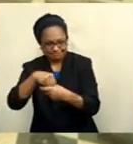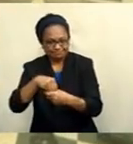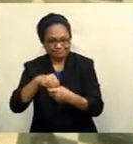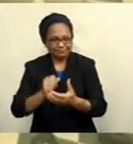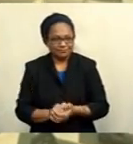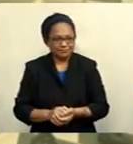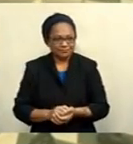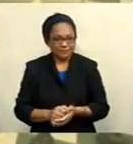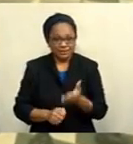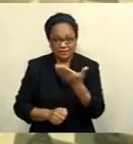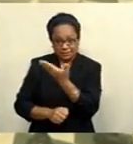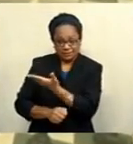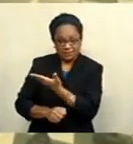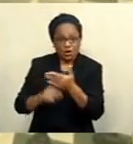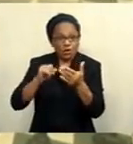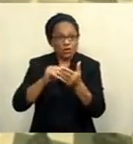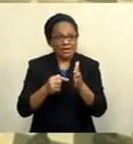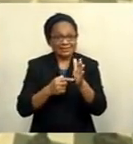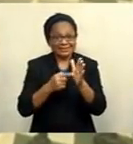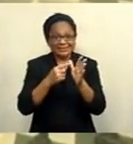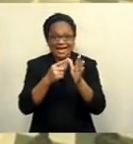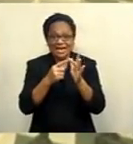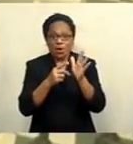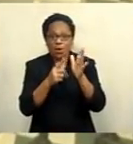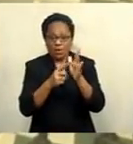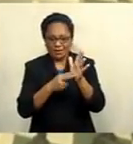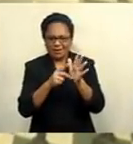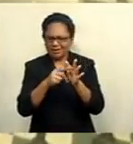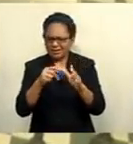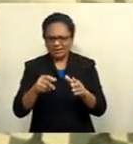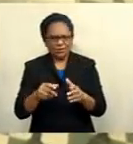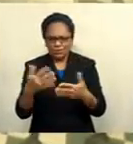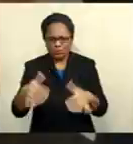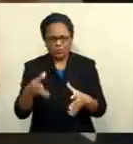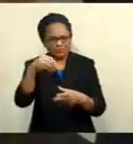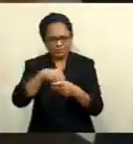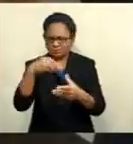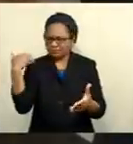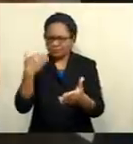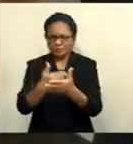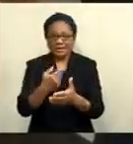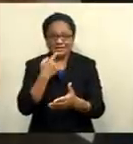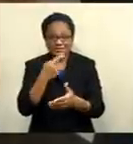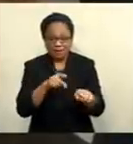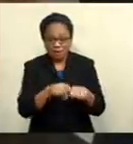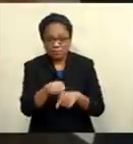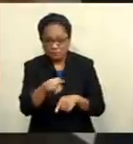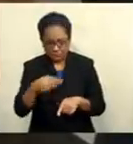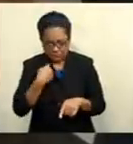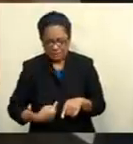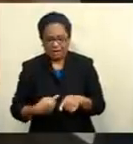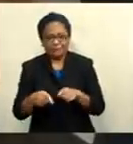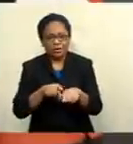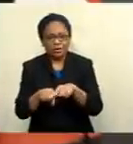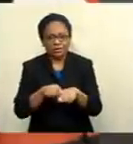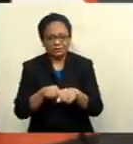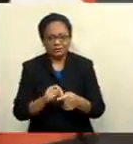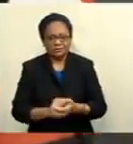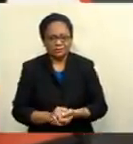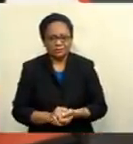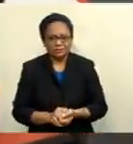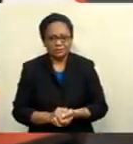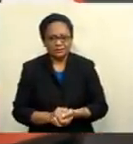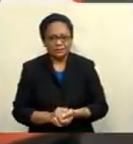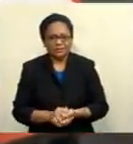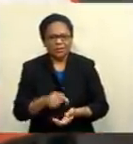Tayone Sikivo, who has been playing for some time now, says most players are self-taught. We don't really have that much of